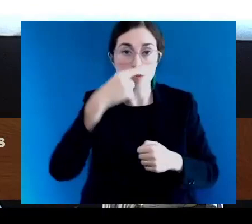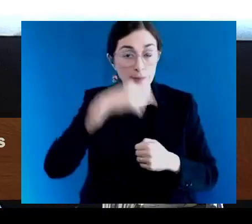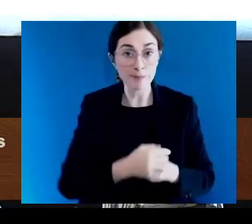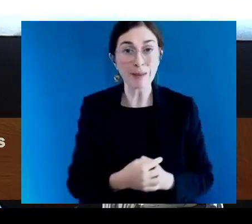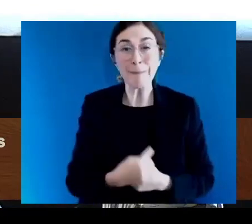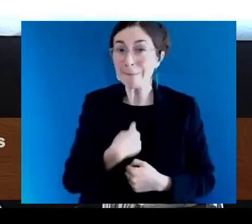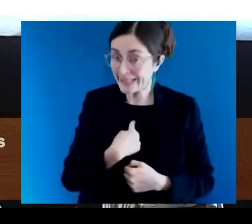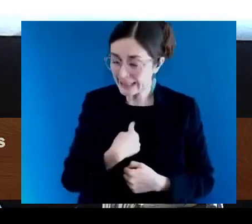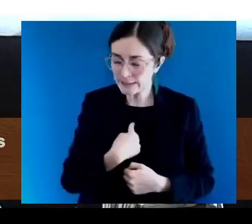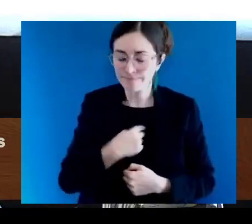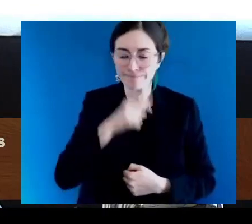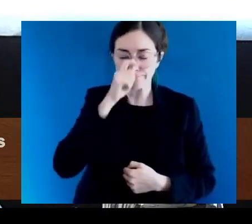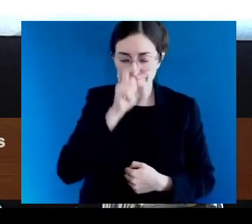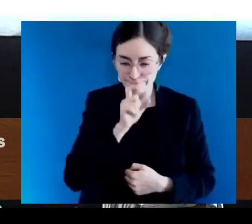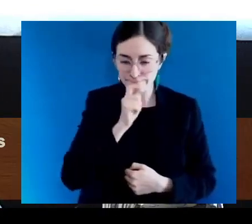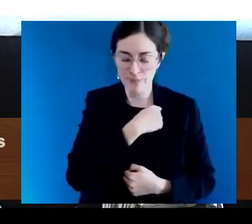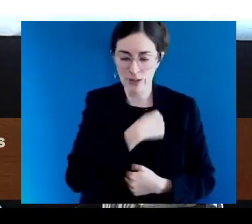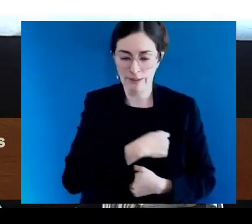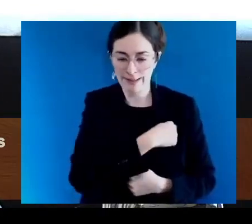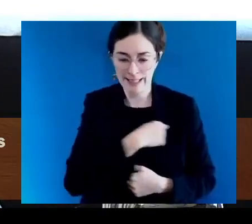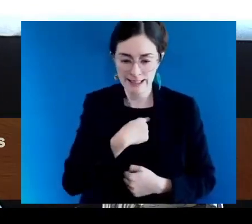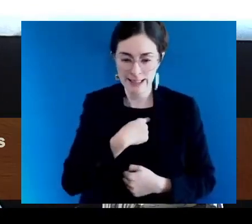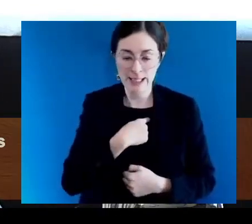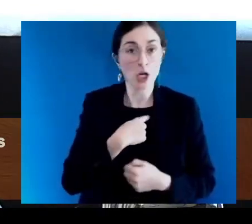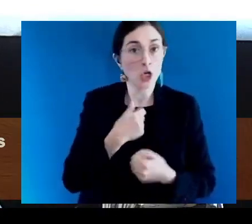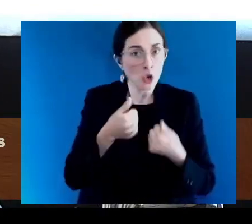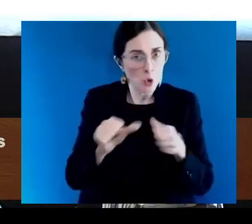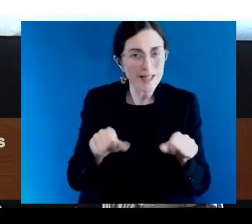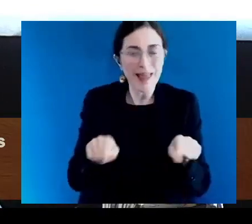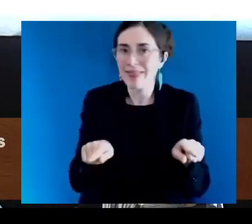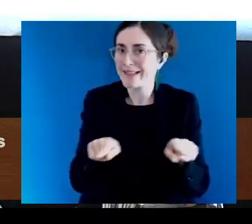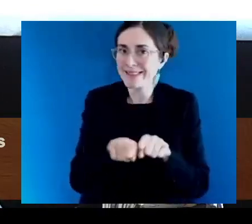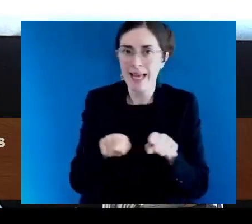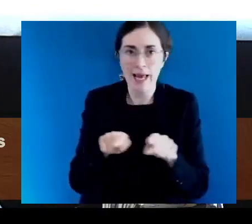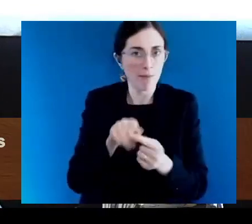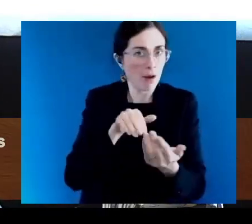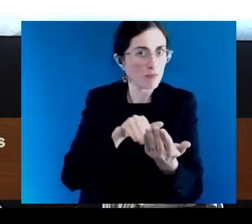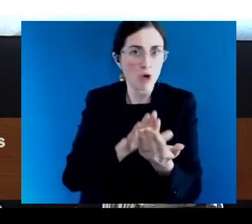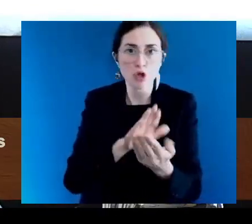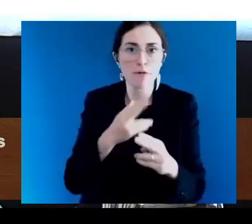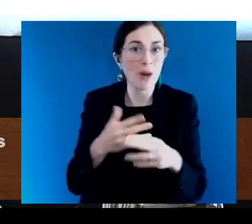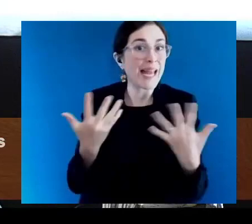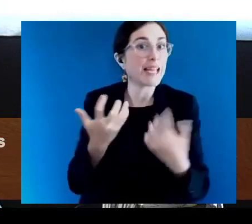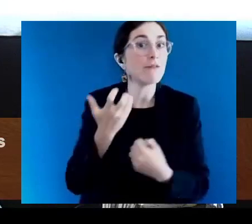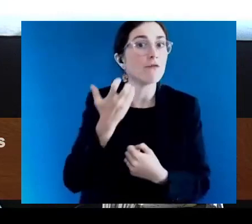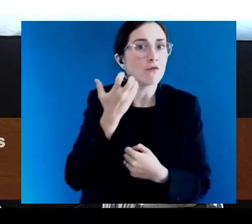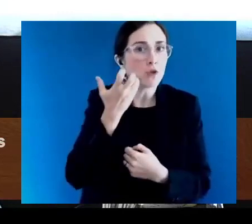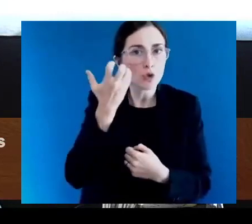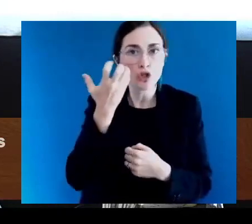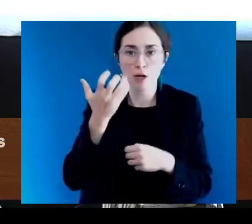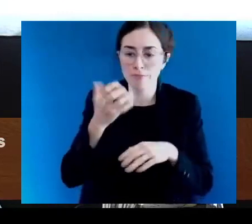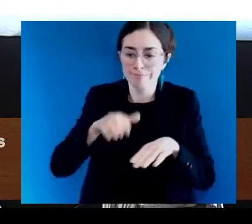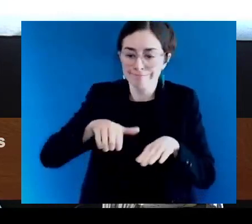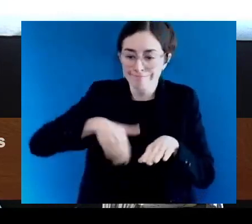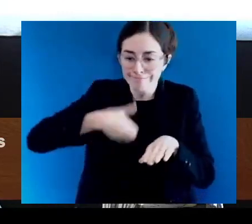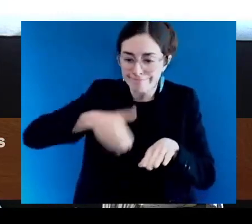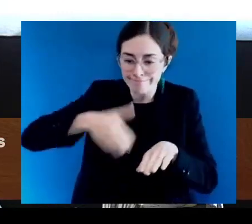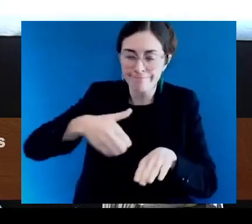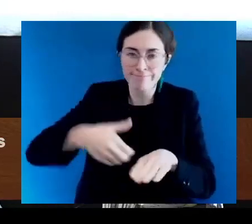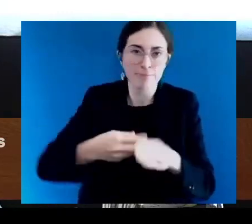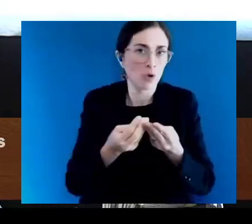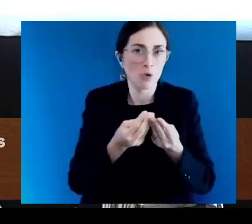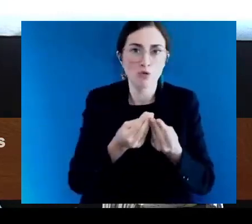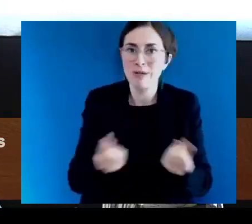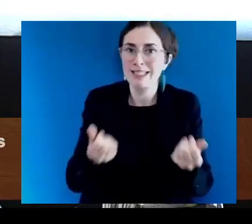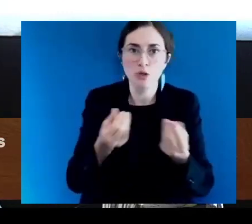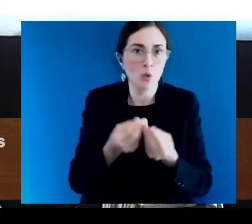to apply the same approach to future extraction of resources. The